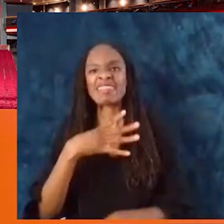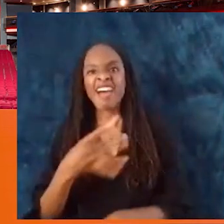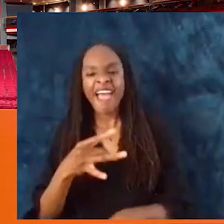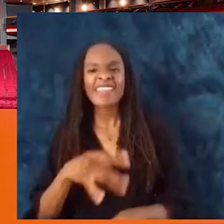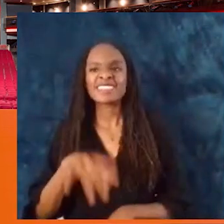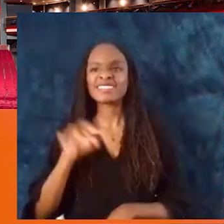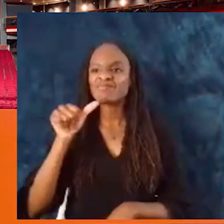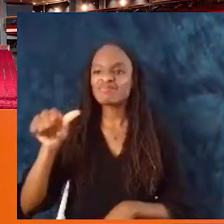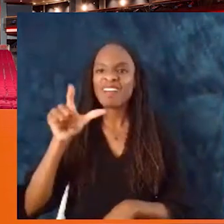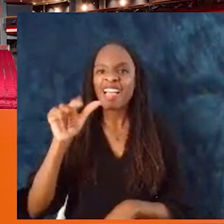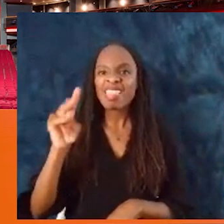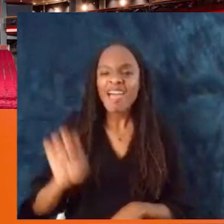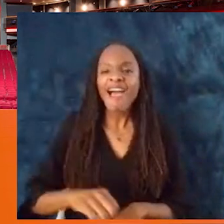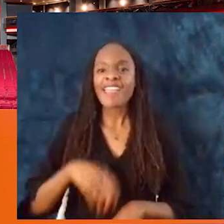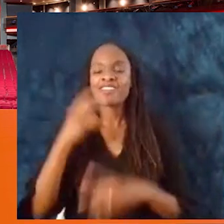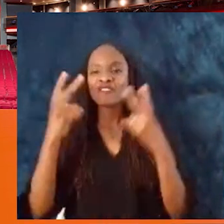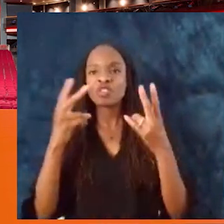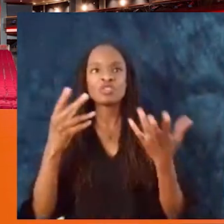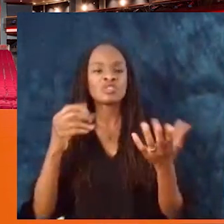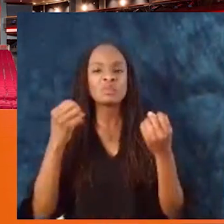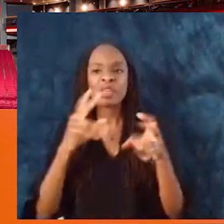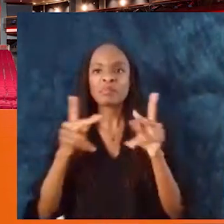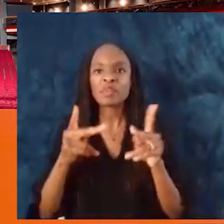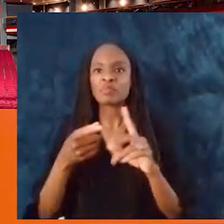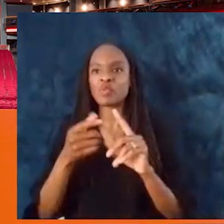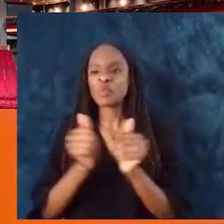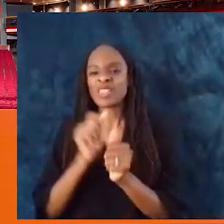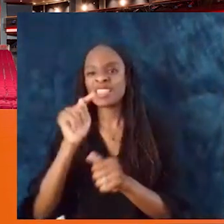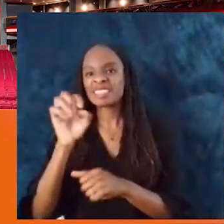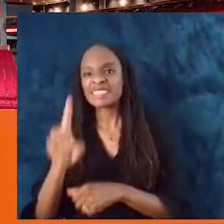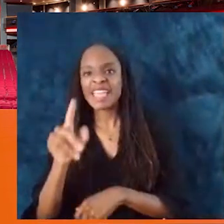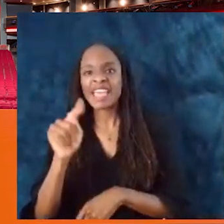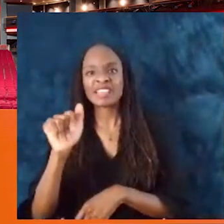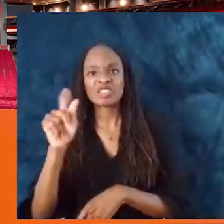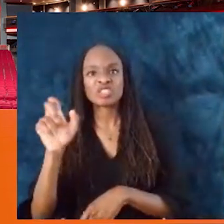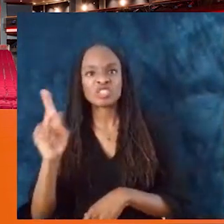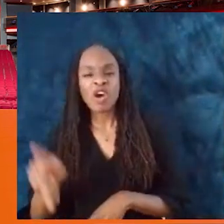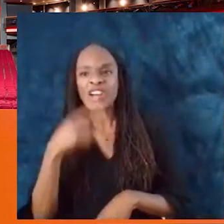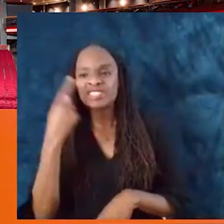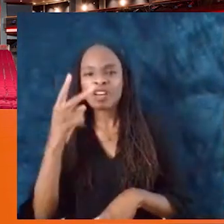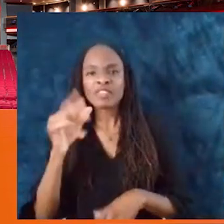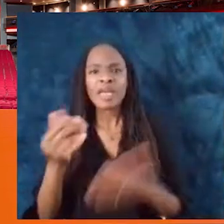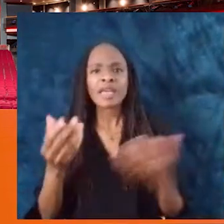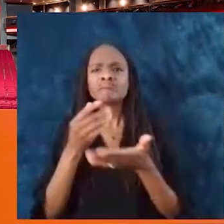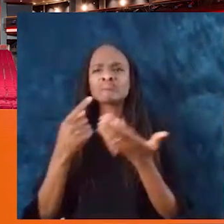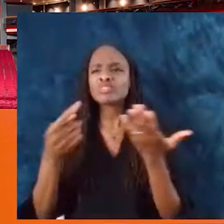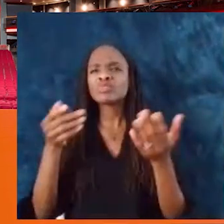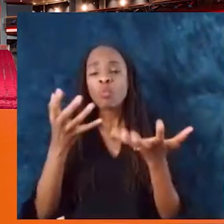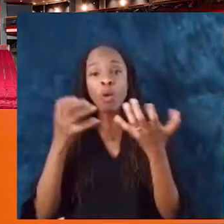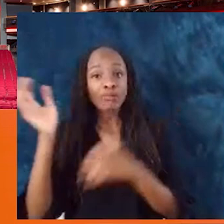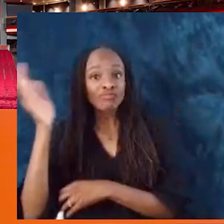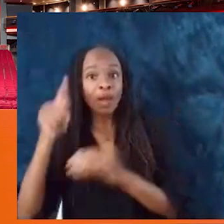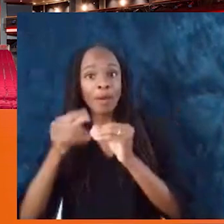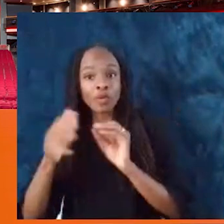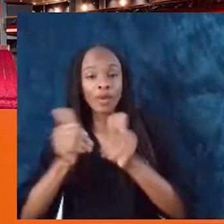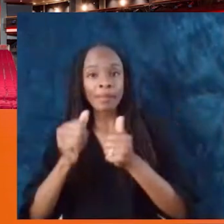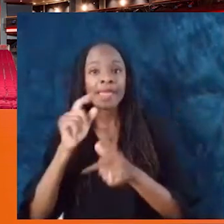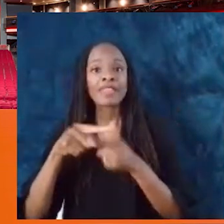You had a big team. You got Maysoon with the TED Talk. You got everybody here. You want to talk a little bit about your campaign, and then we're going to see your